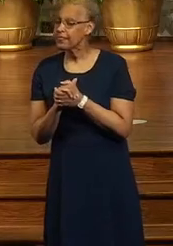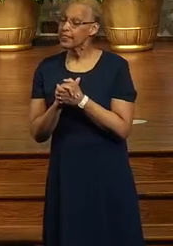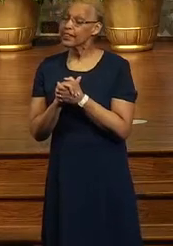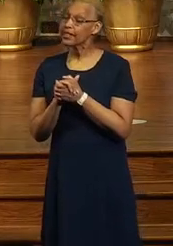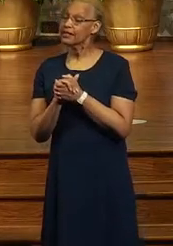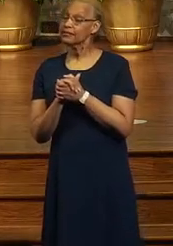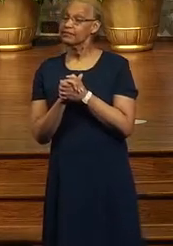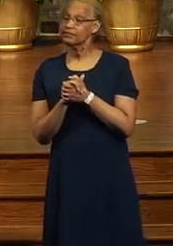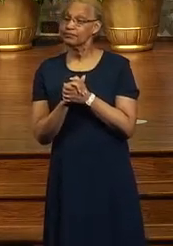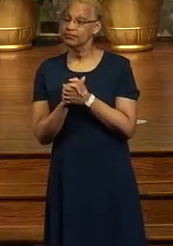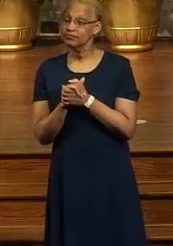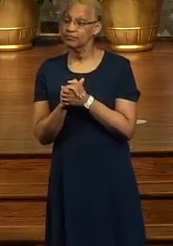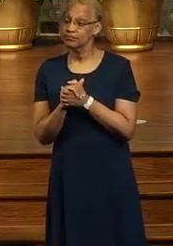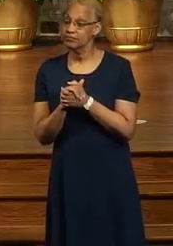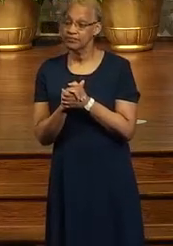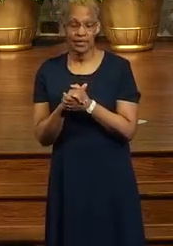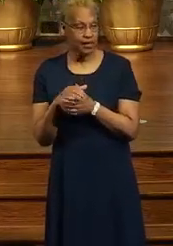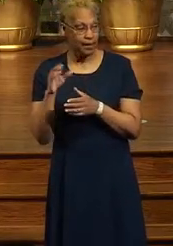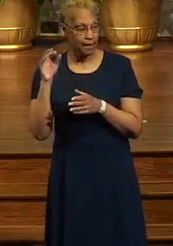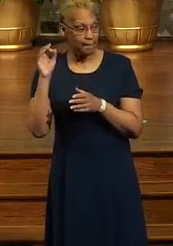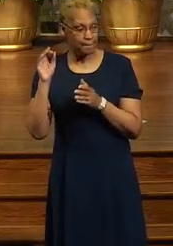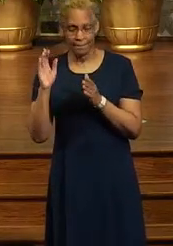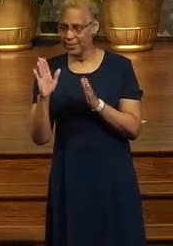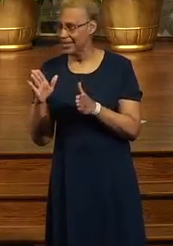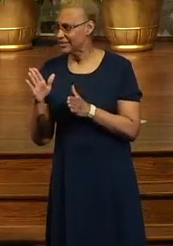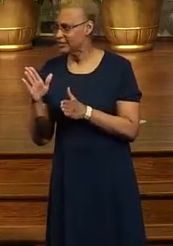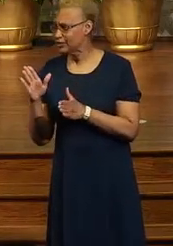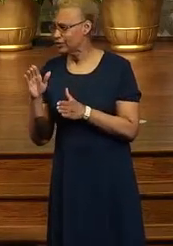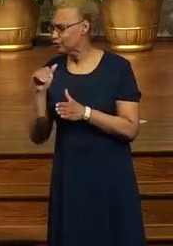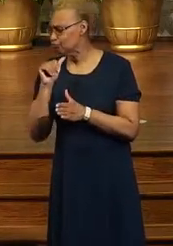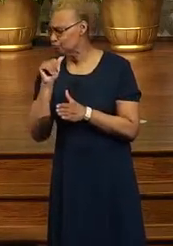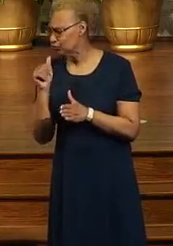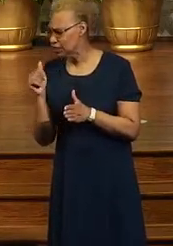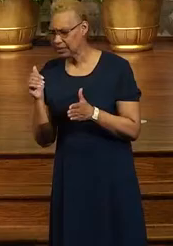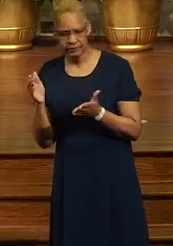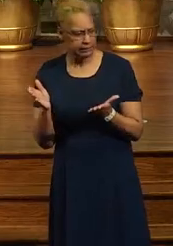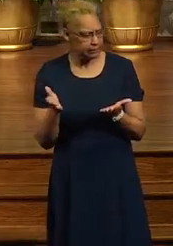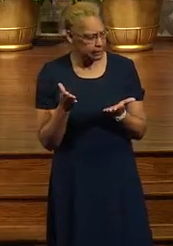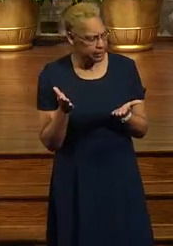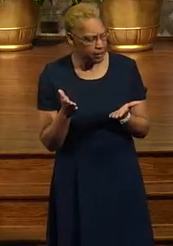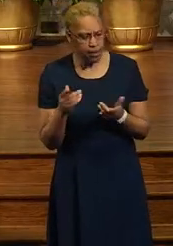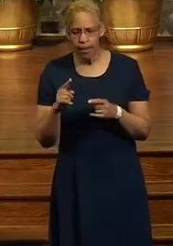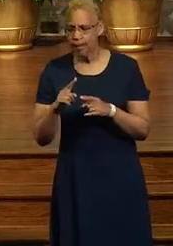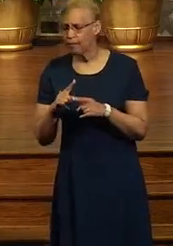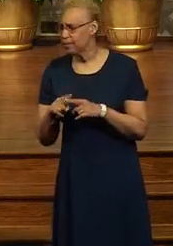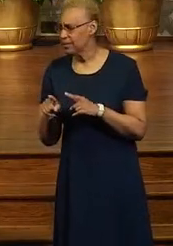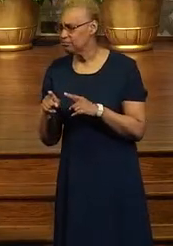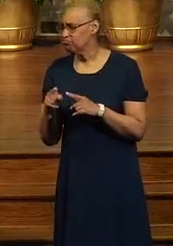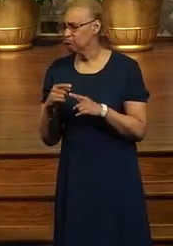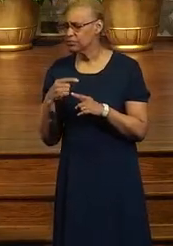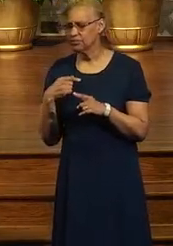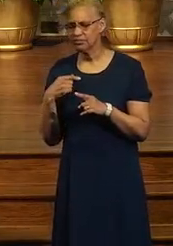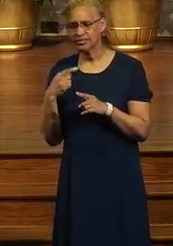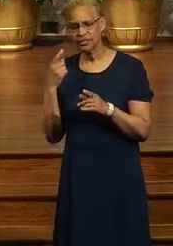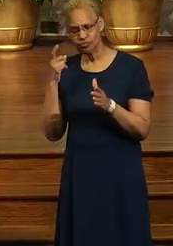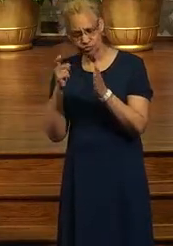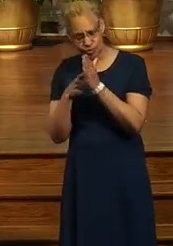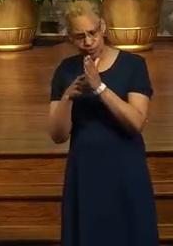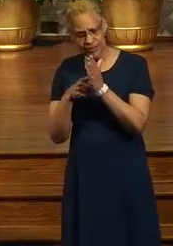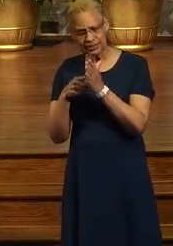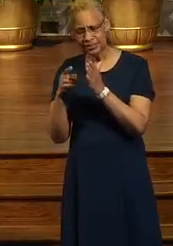Our senior pastor's not here, but I want to just affirm him that he is doing a mighty